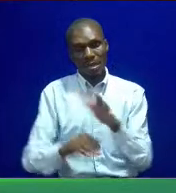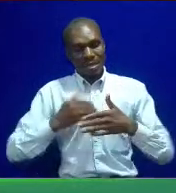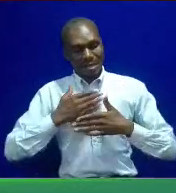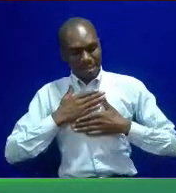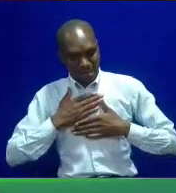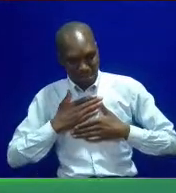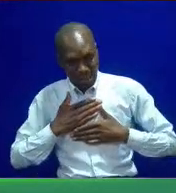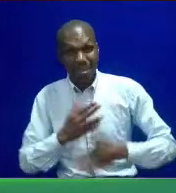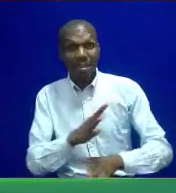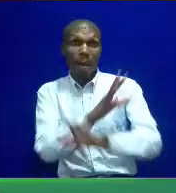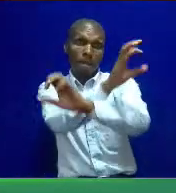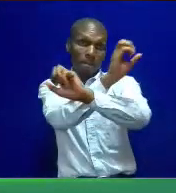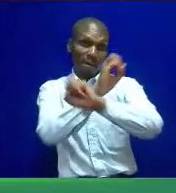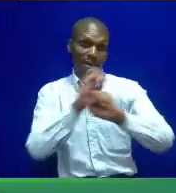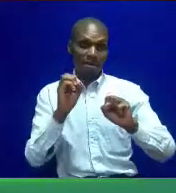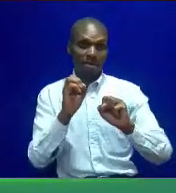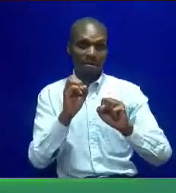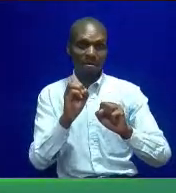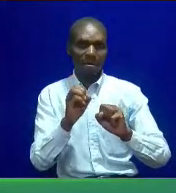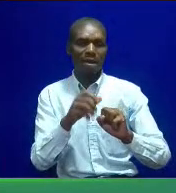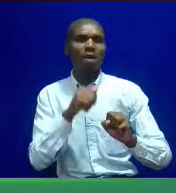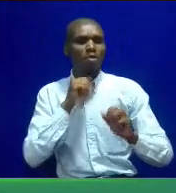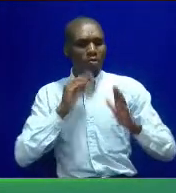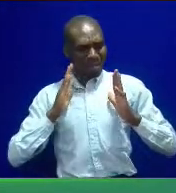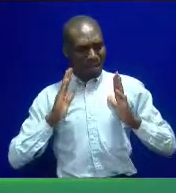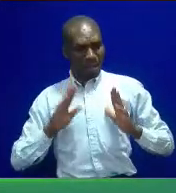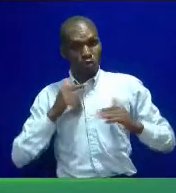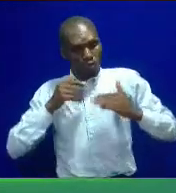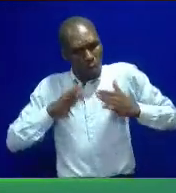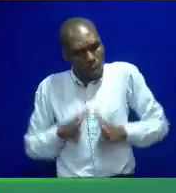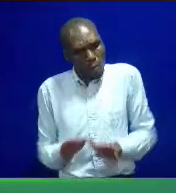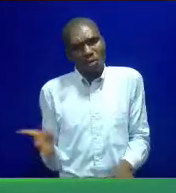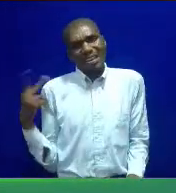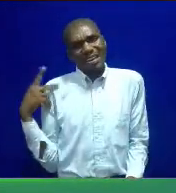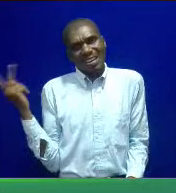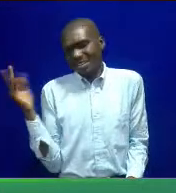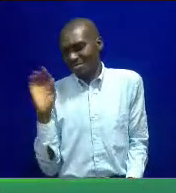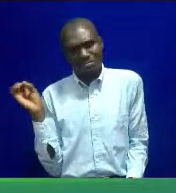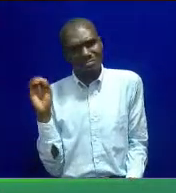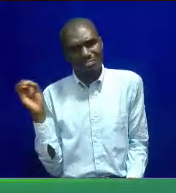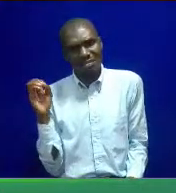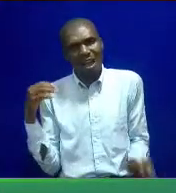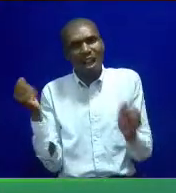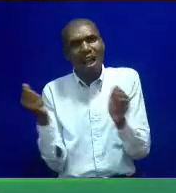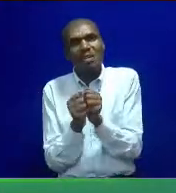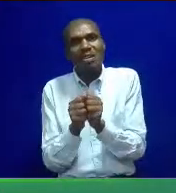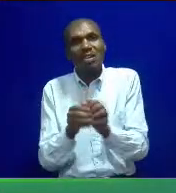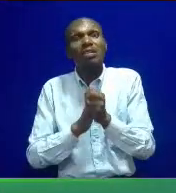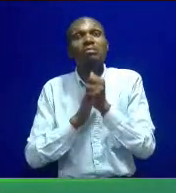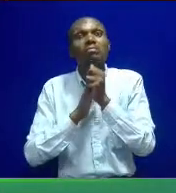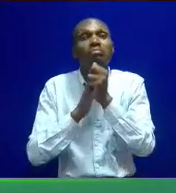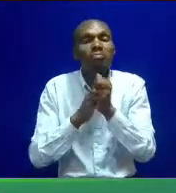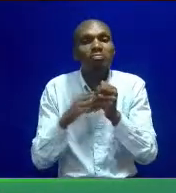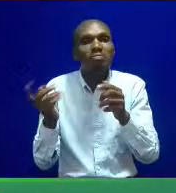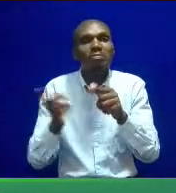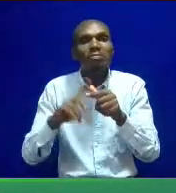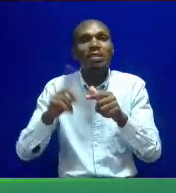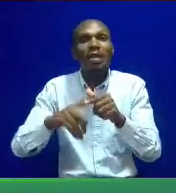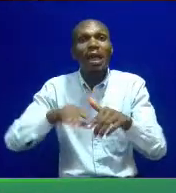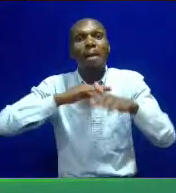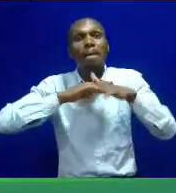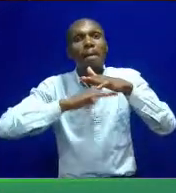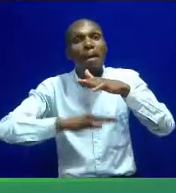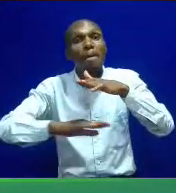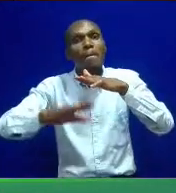he is not somebody uchetehikoro aso amanganayukura he was a member of parliament